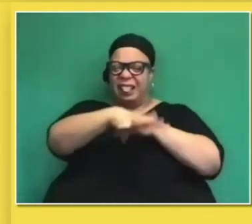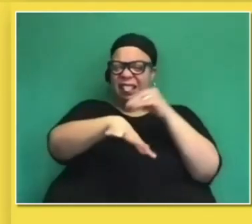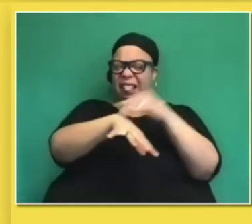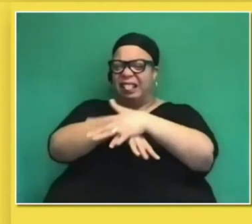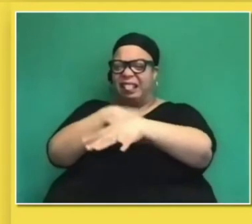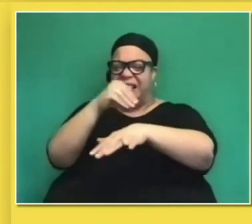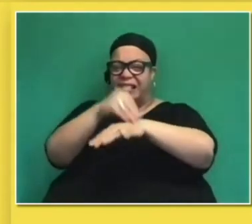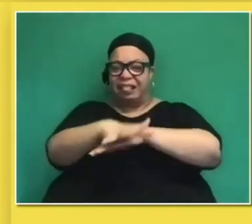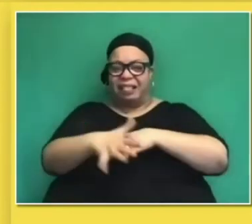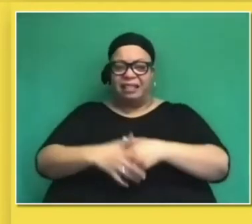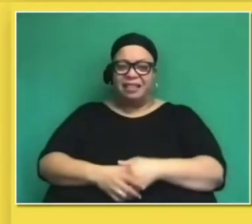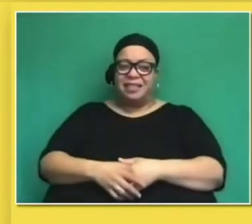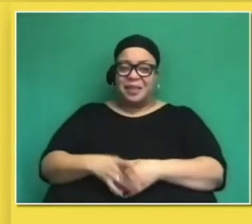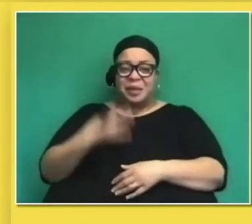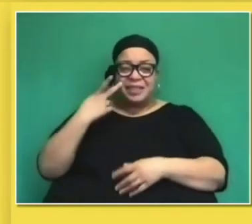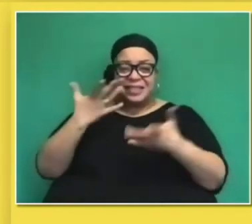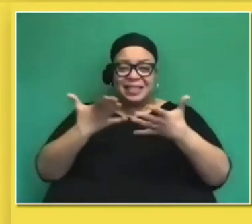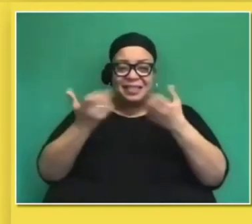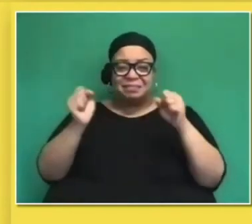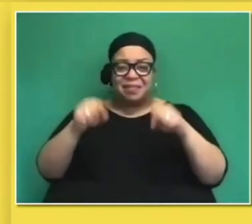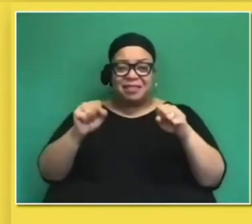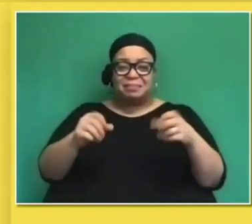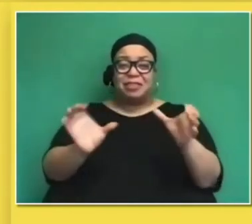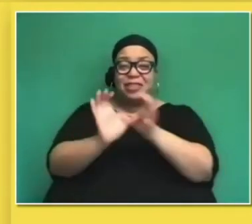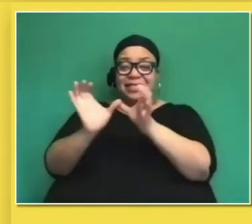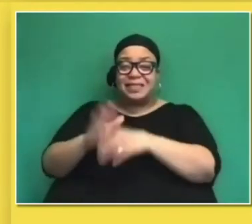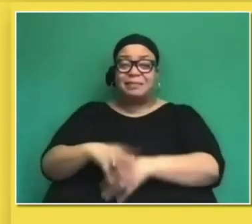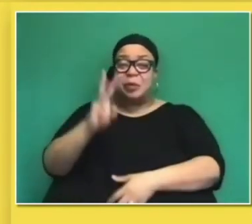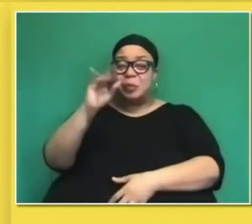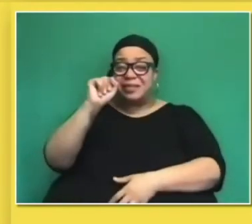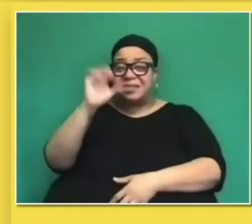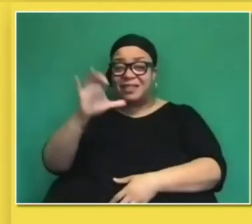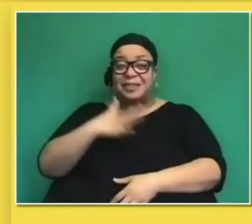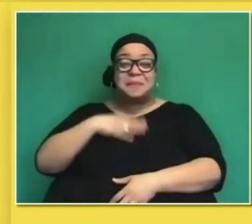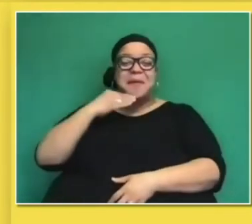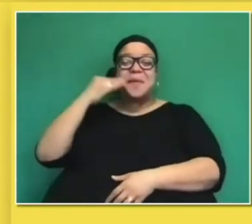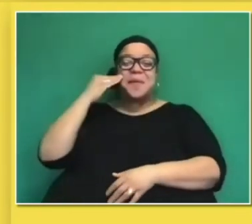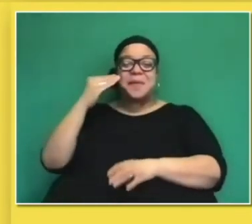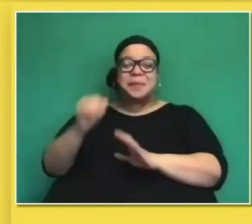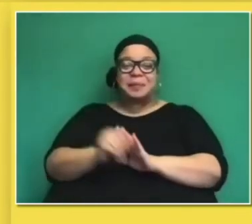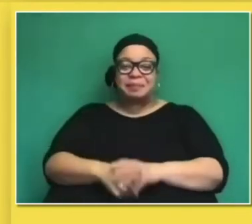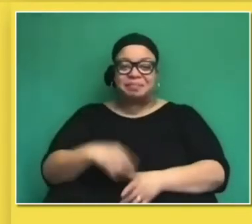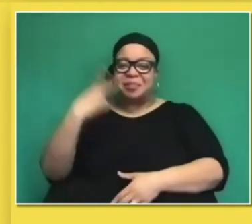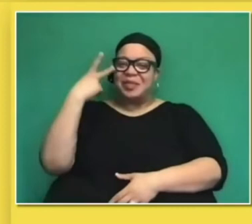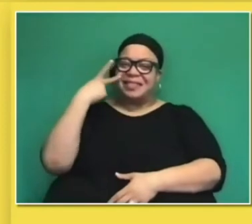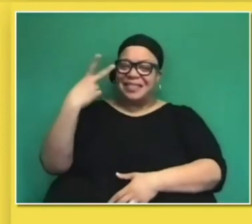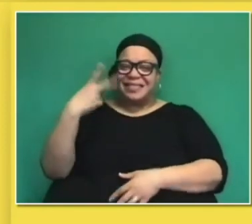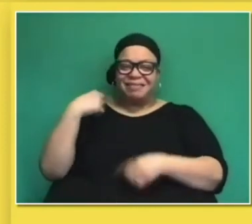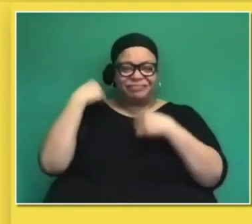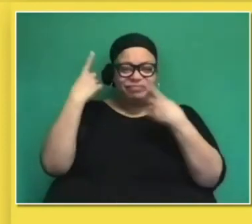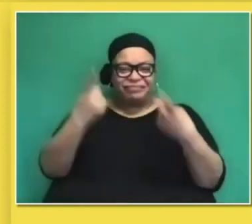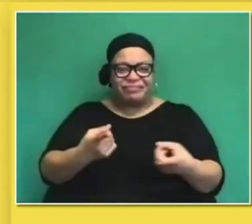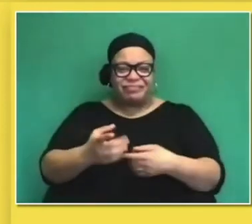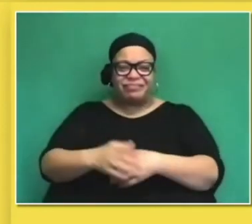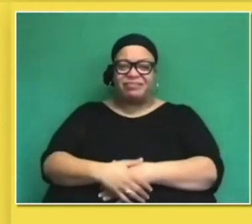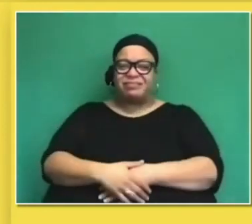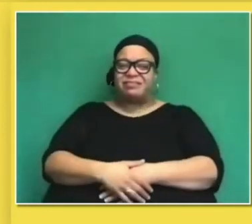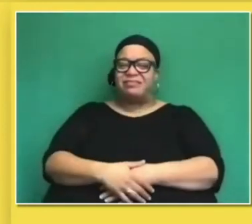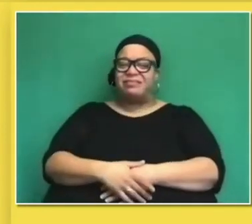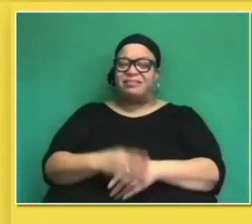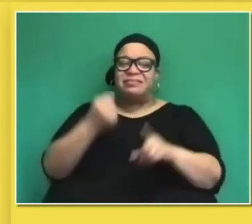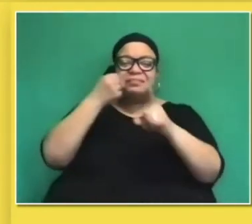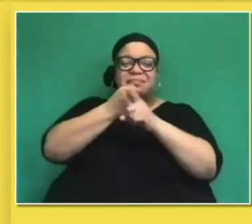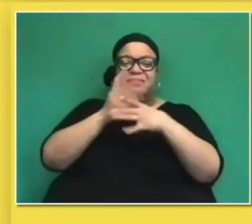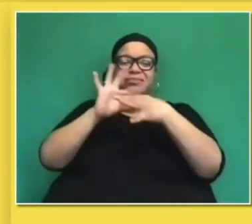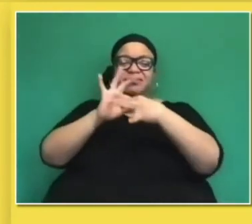saw that poor and low-income people, people directly impacted by racism and poverty, were able to